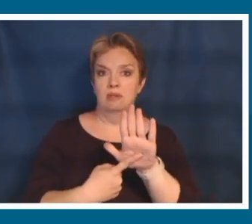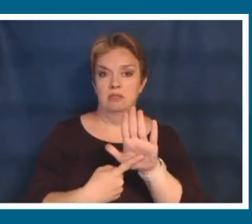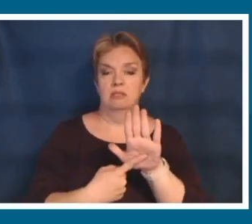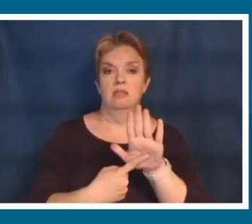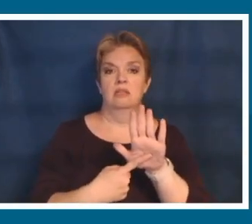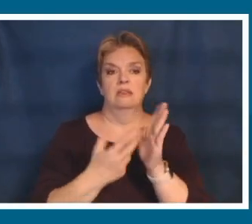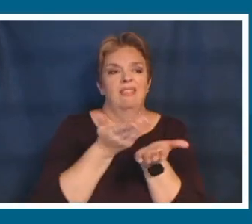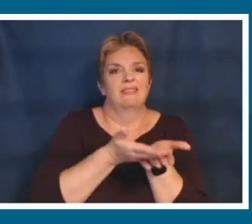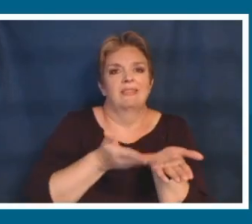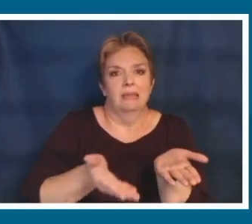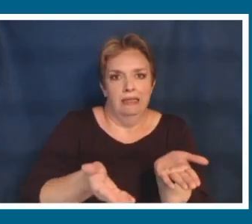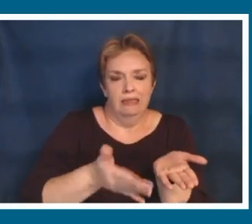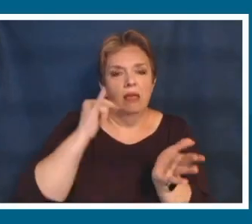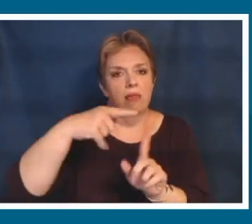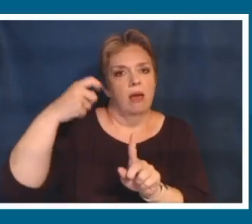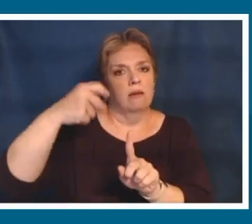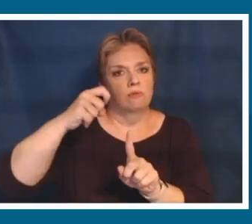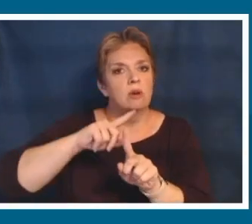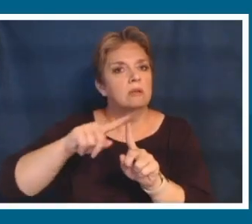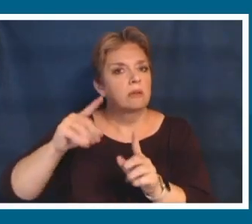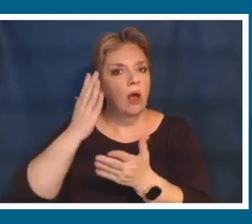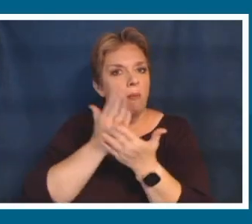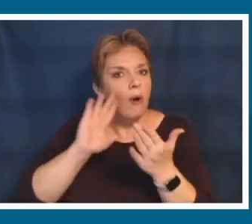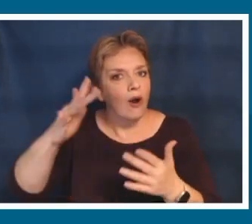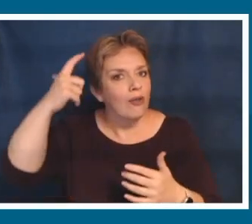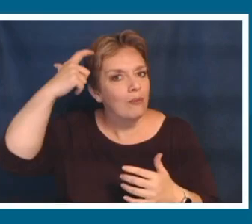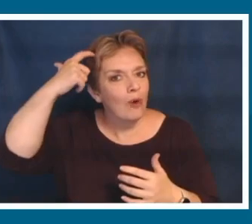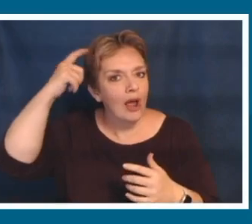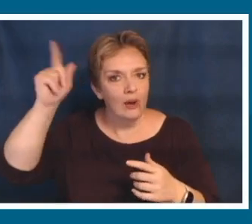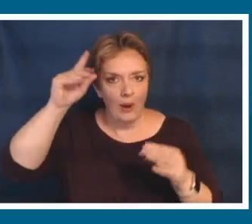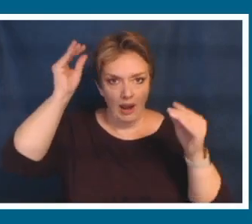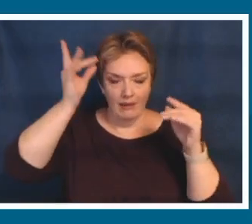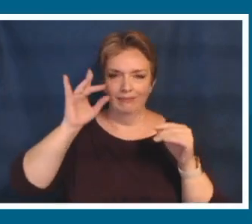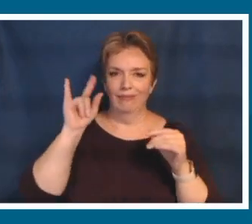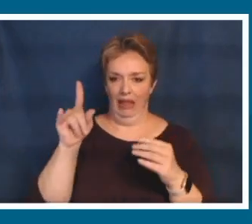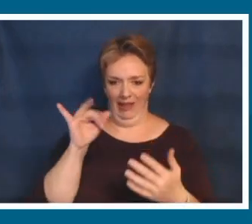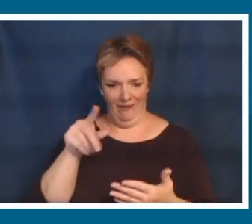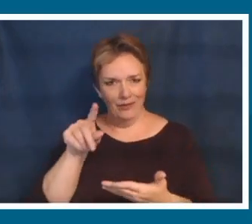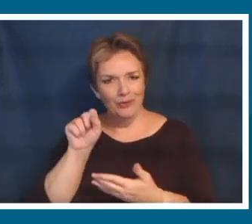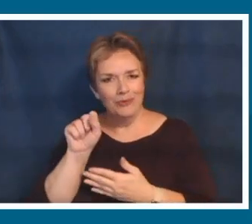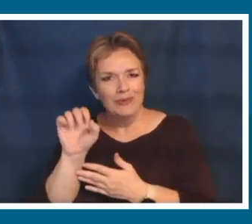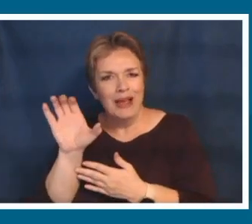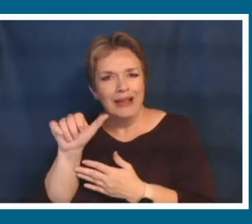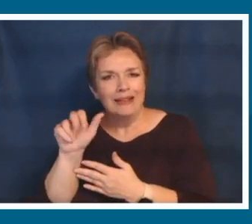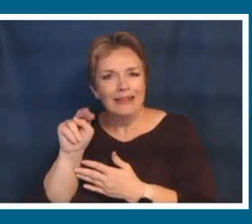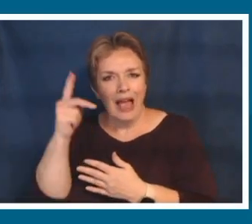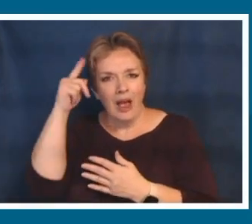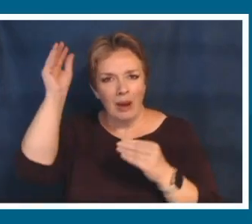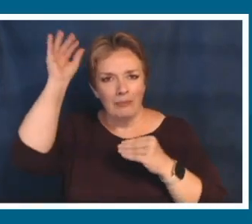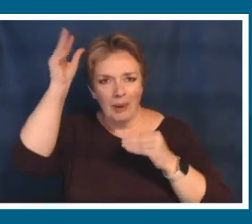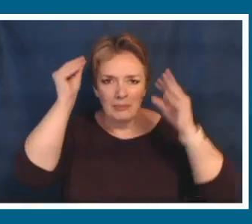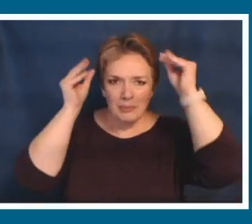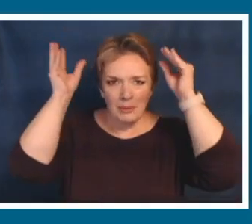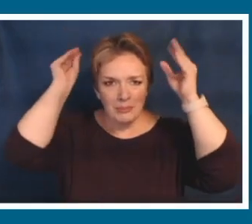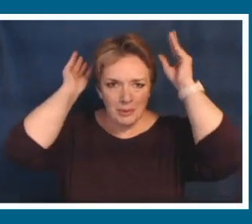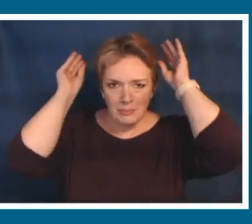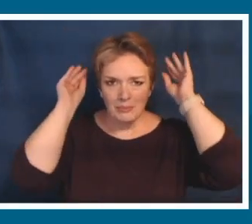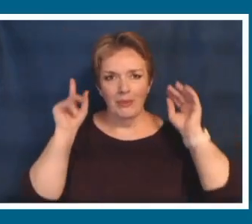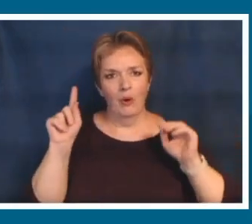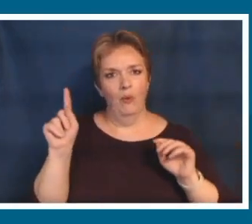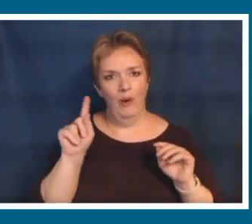mind, what in their brain, in a brain scan, lights up. Different forms of representation will light